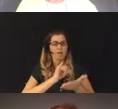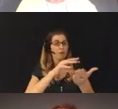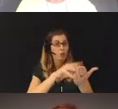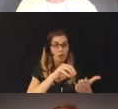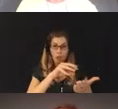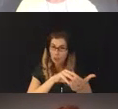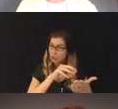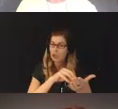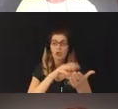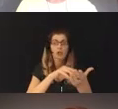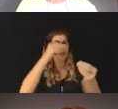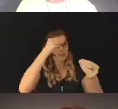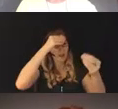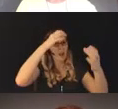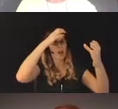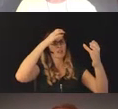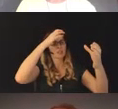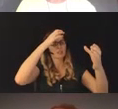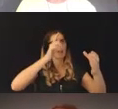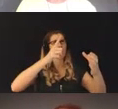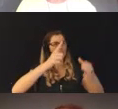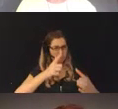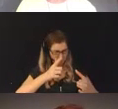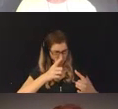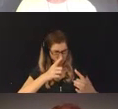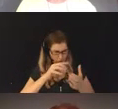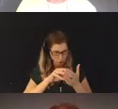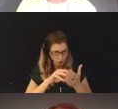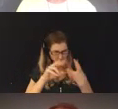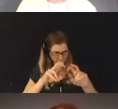of knowledge from students and teachers.